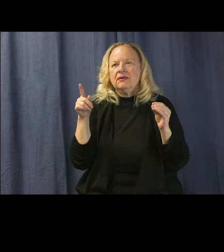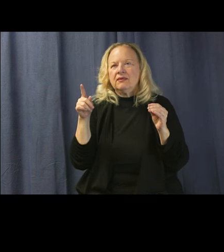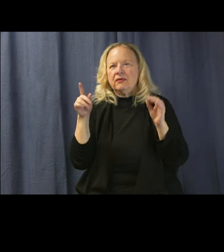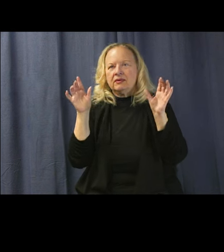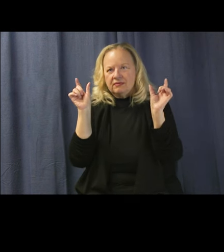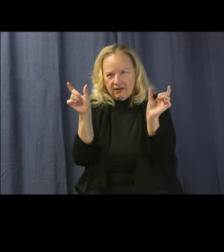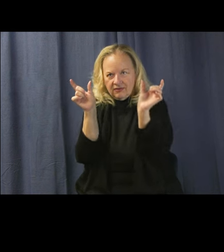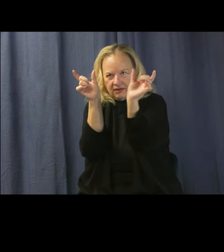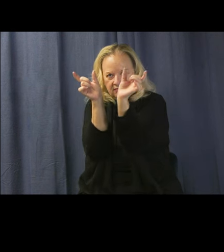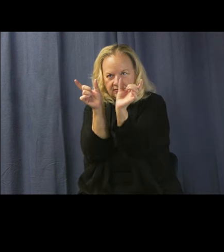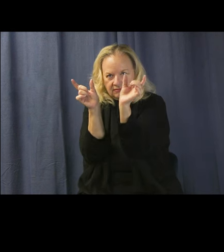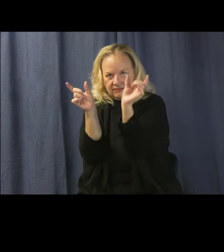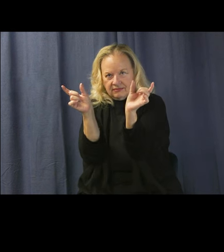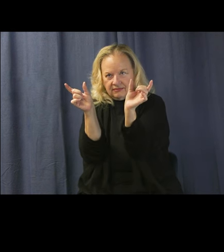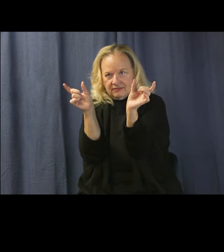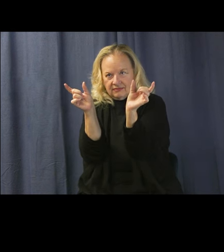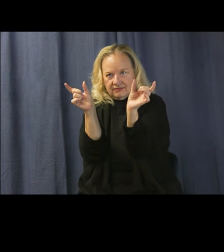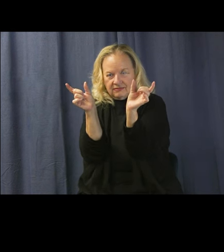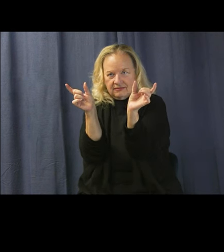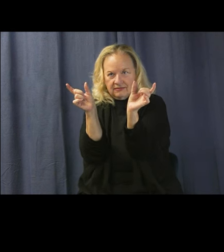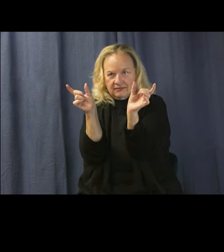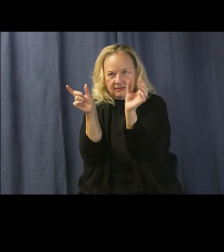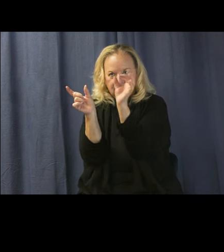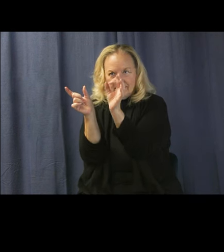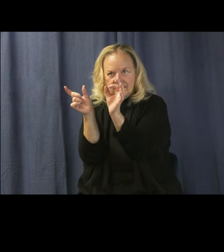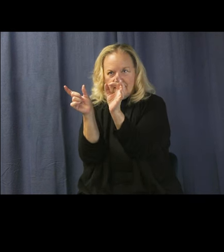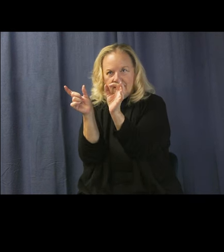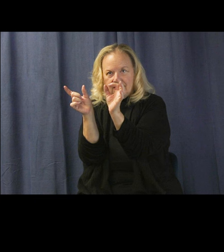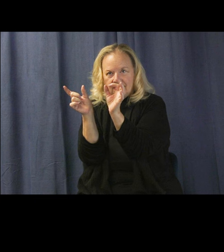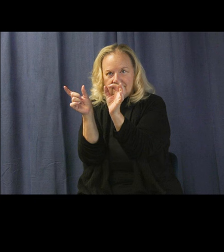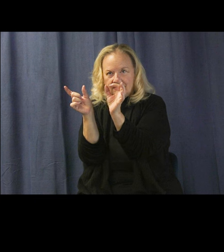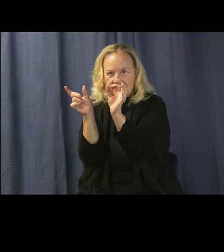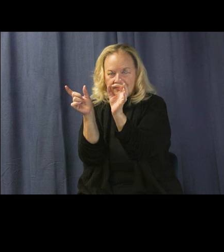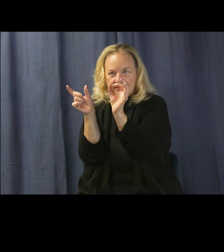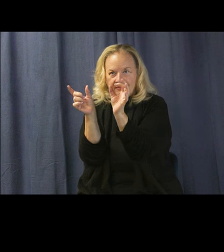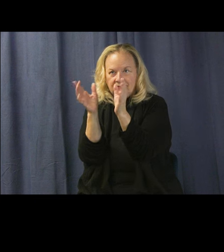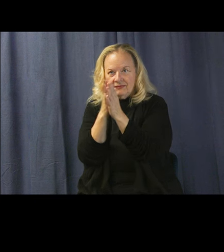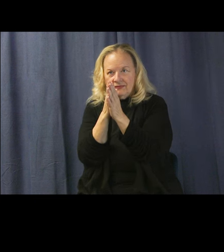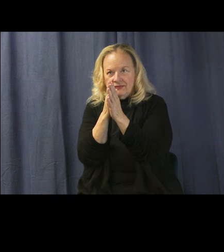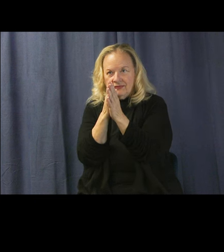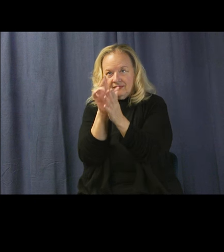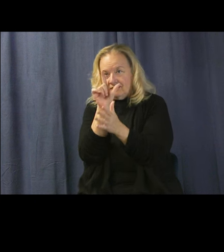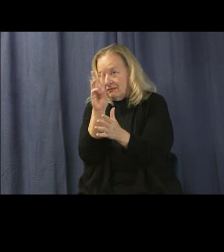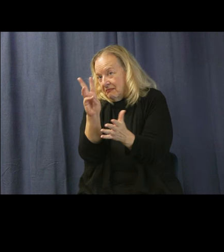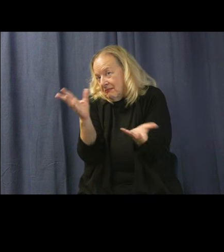See, you guys are good. There it is. But